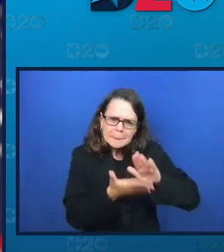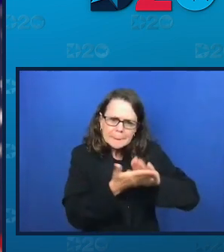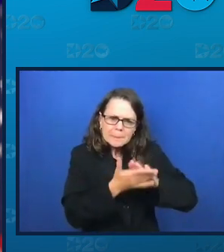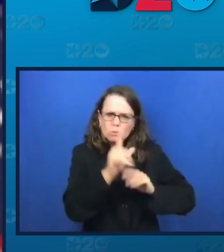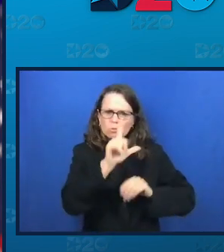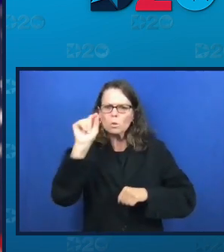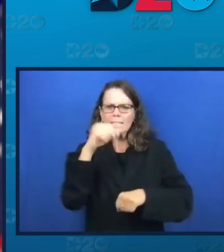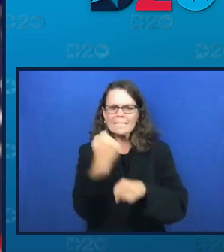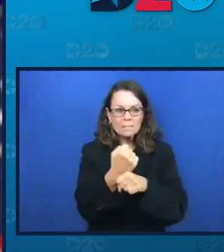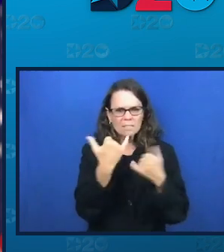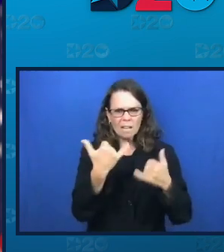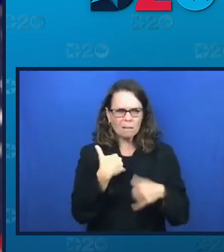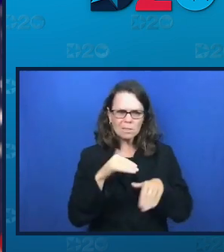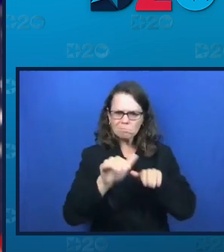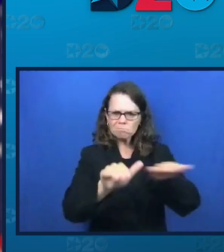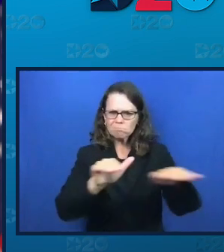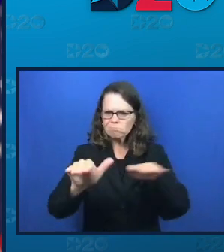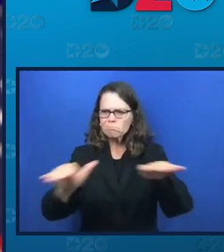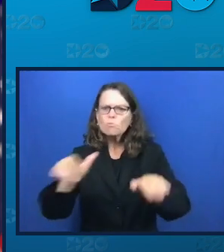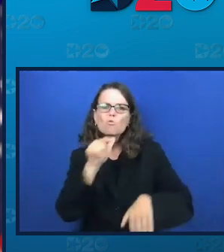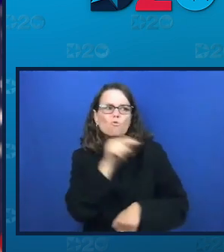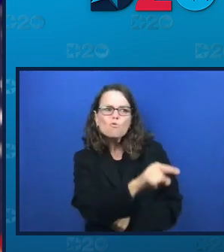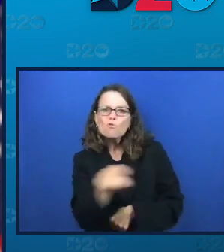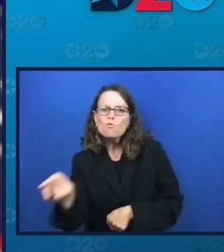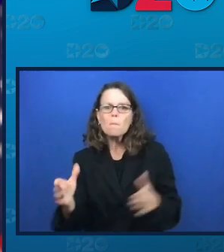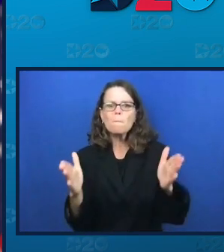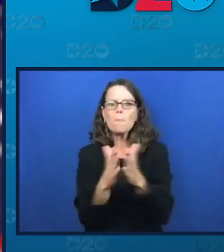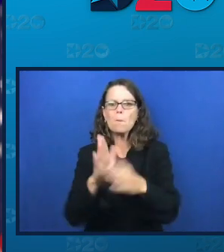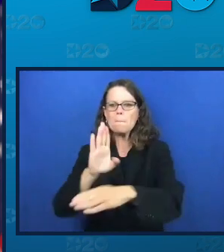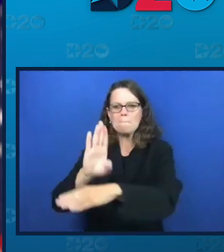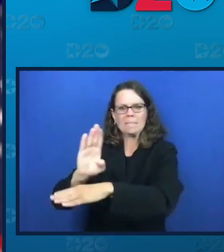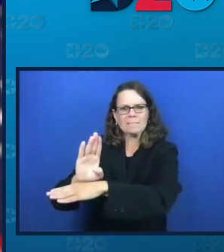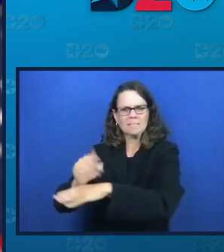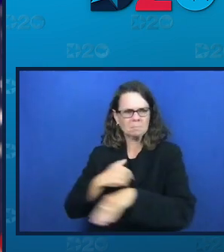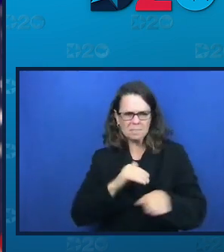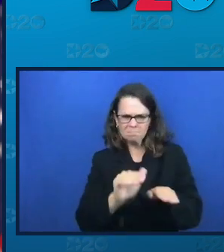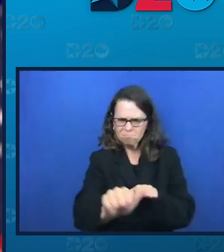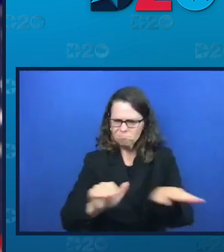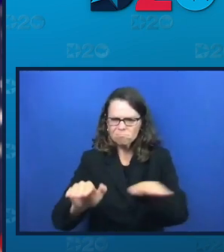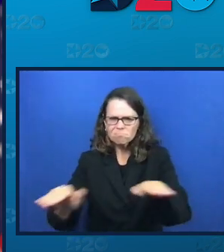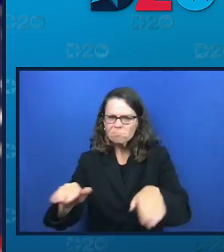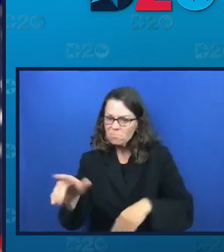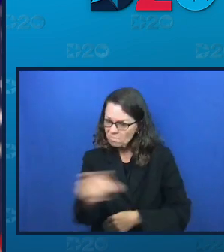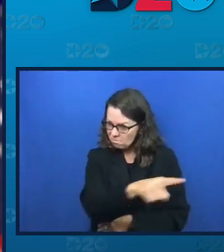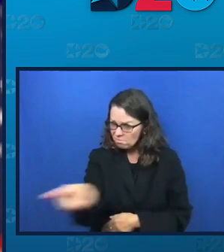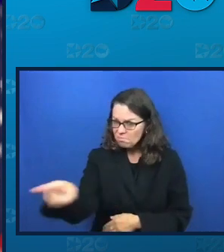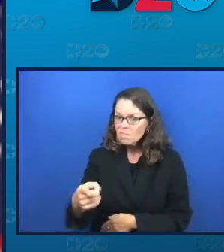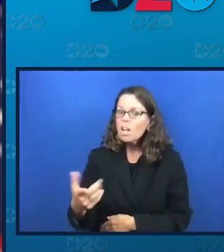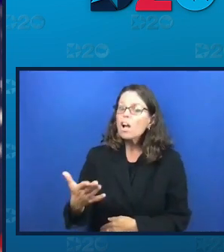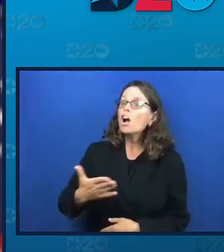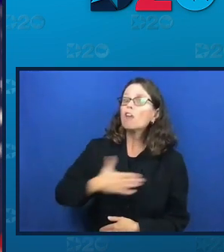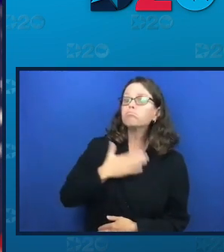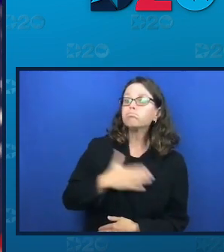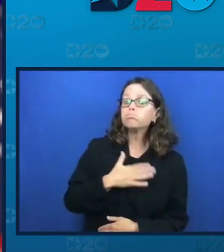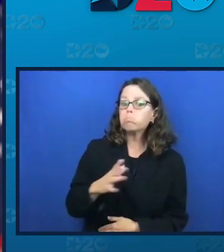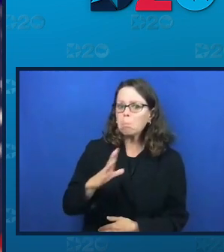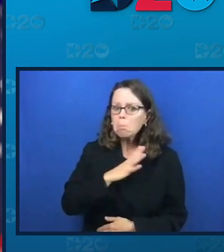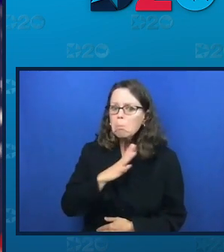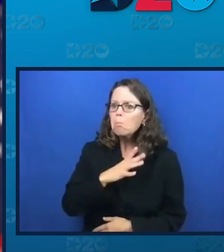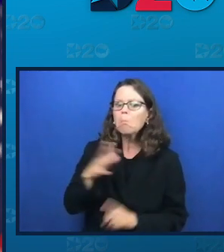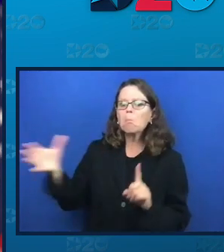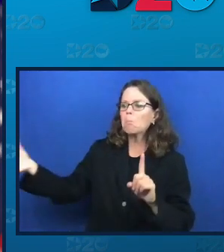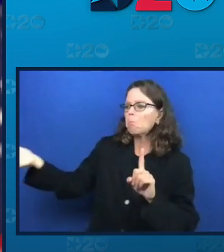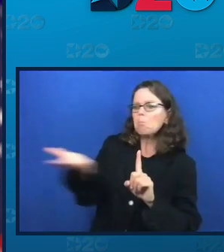for everyone. Would you rehire or work for someone who ran your business into the ground